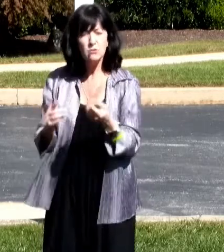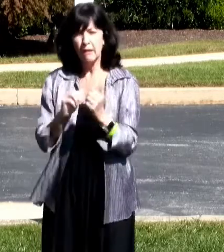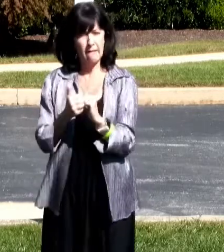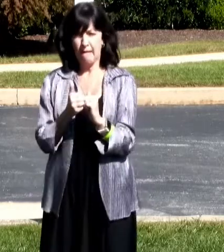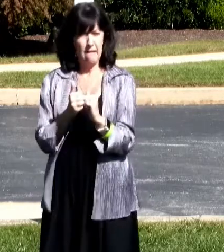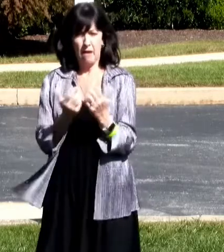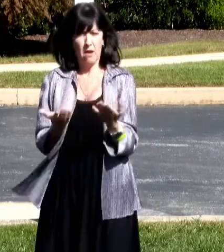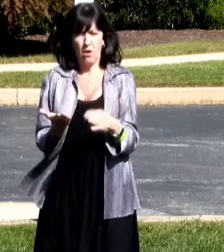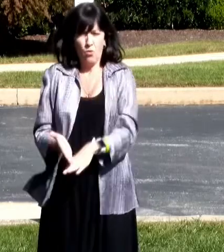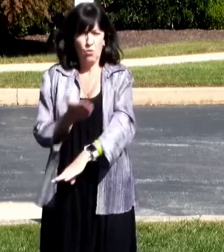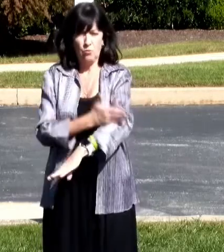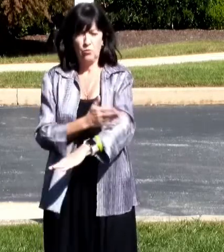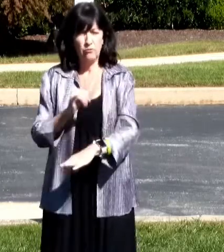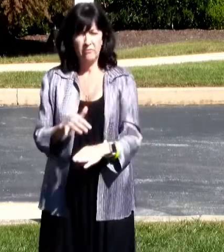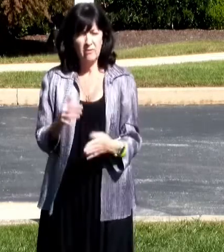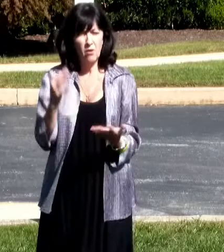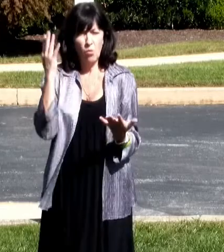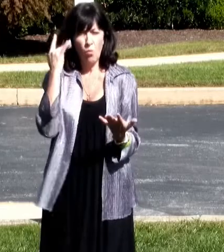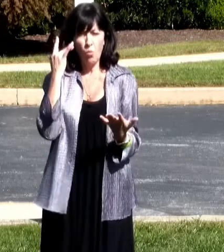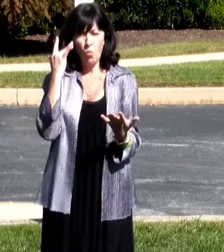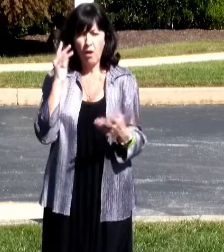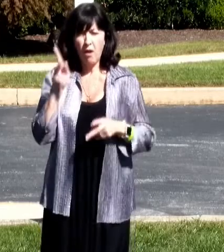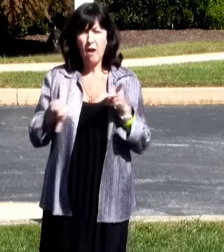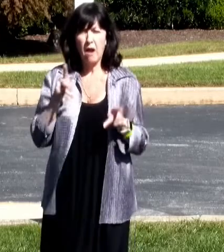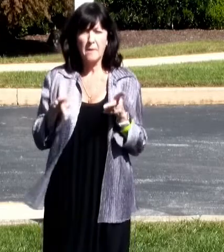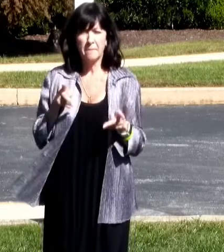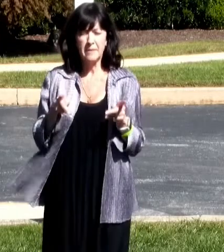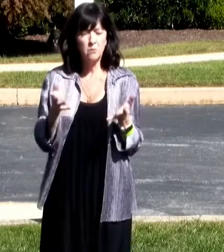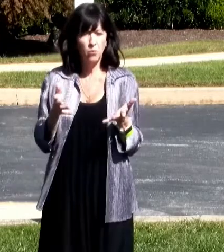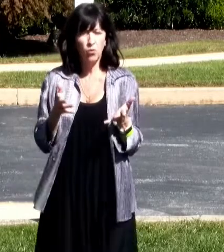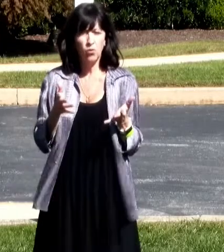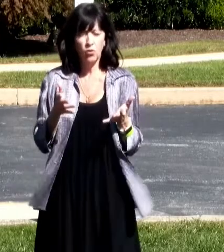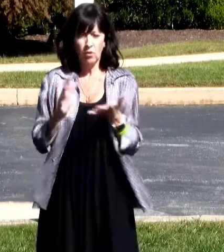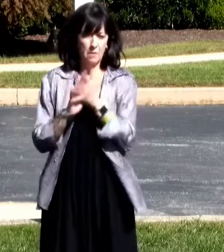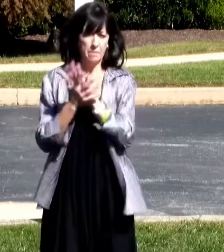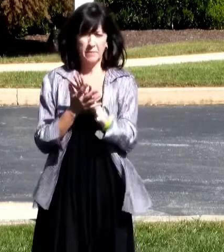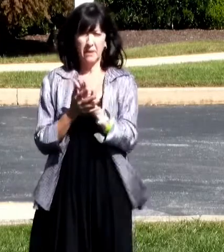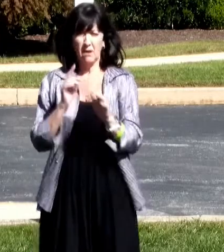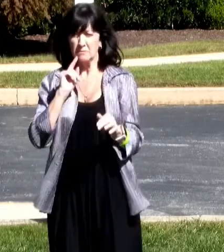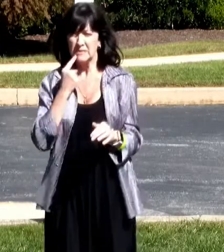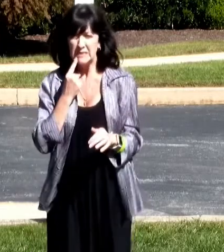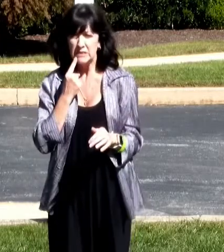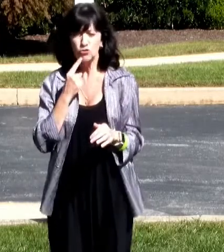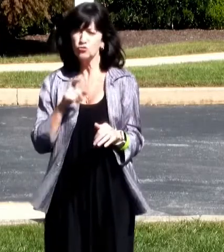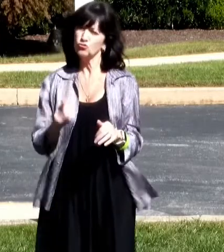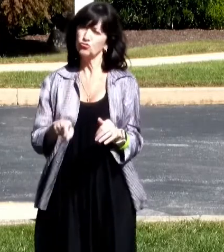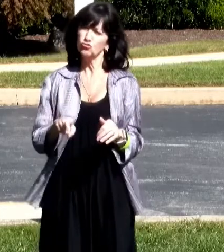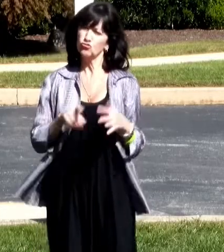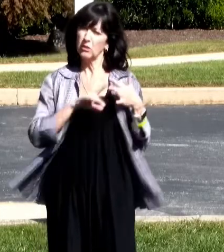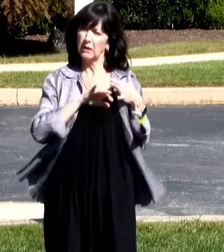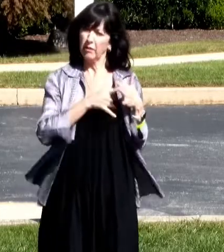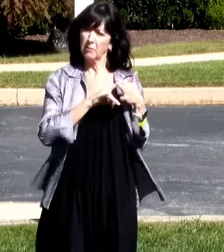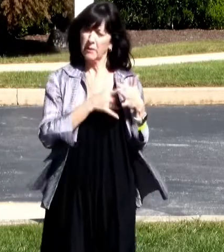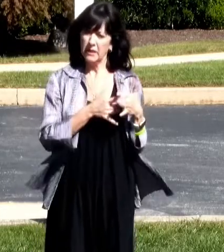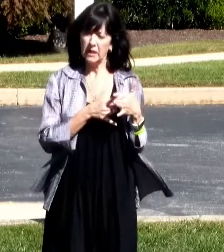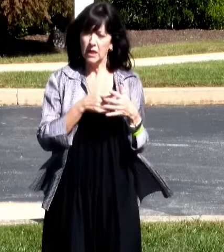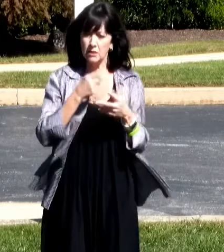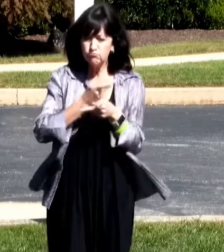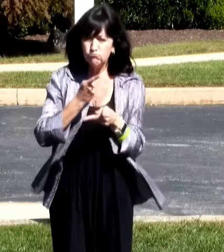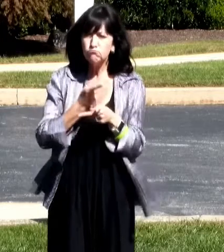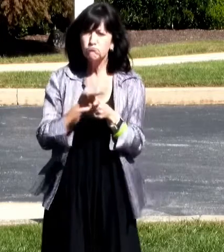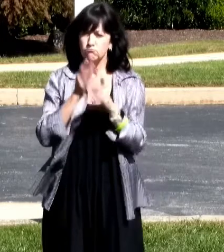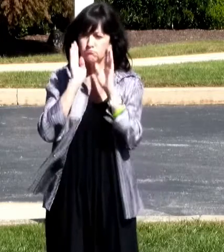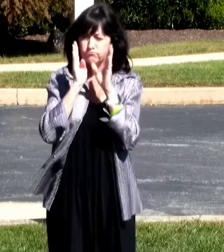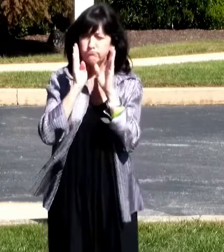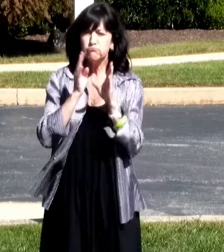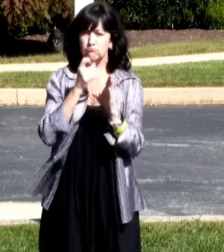dollars we are spent are being put to the best use, both for value, financial value, economic value, but then also for public health value? And that's in investing